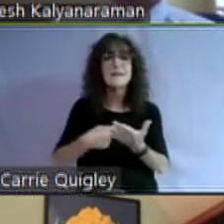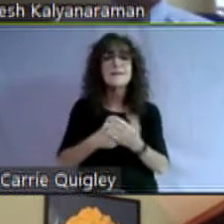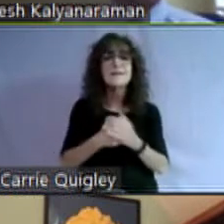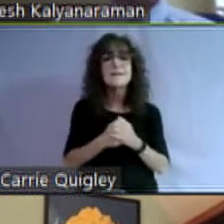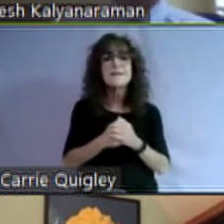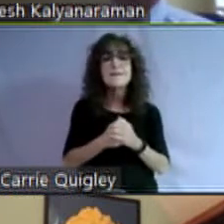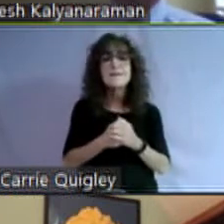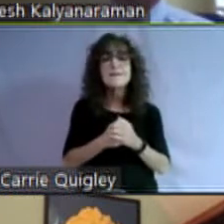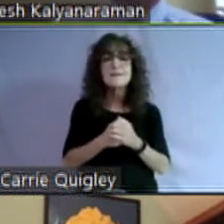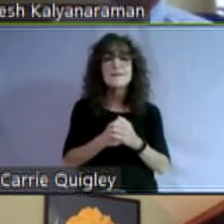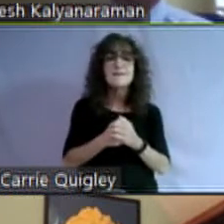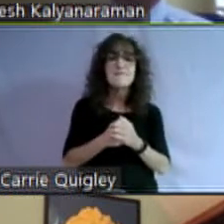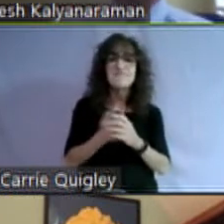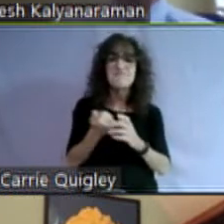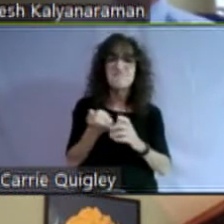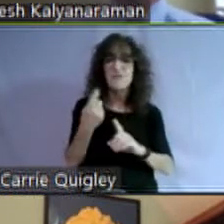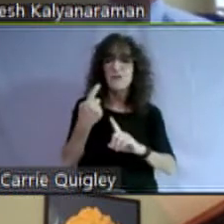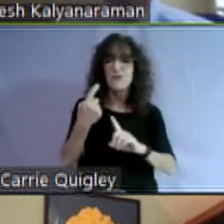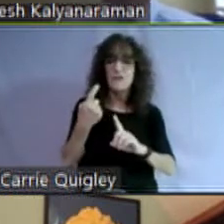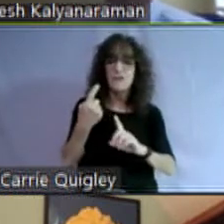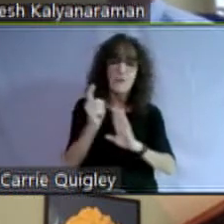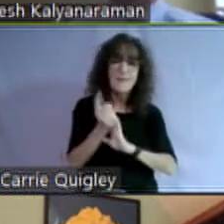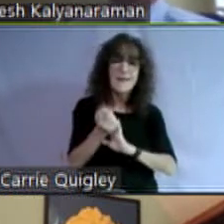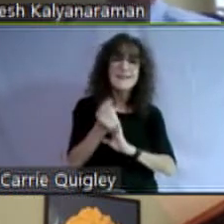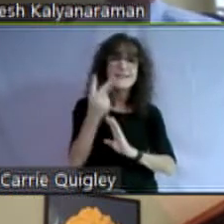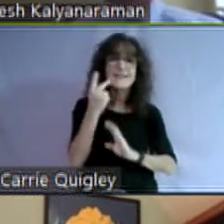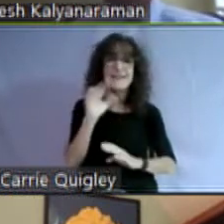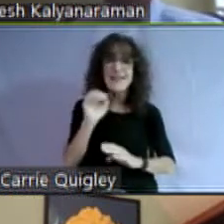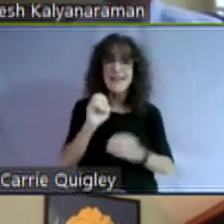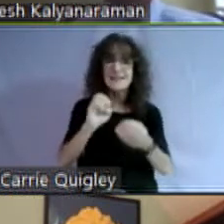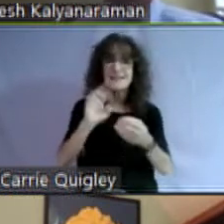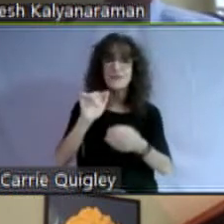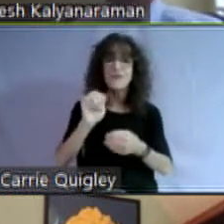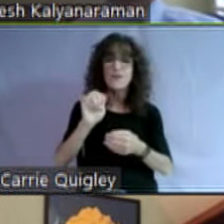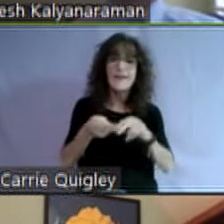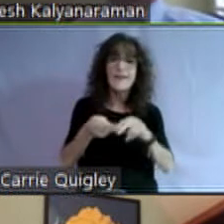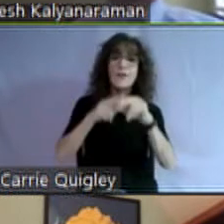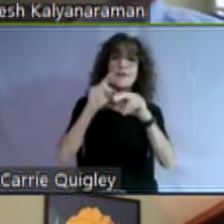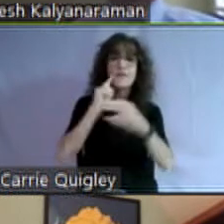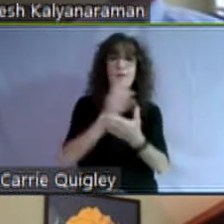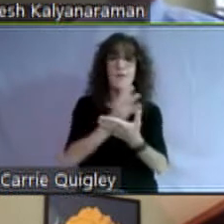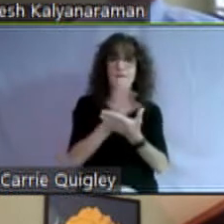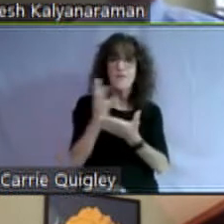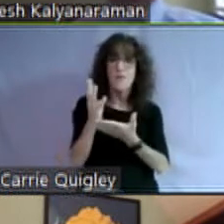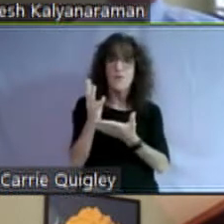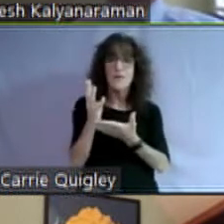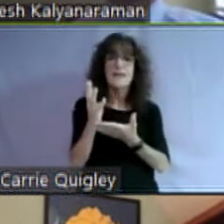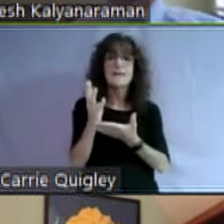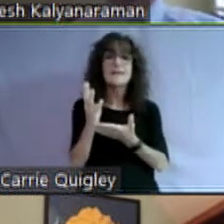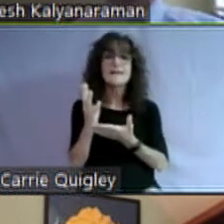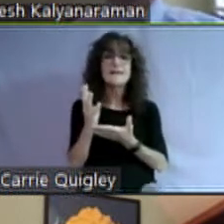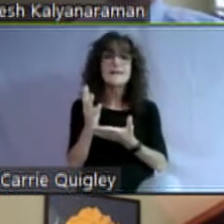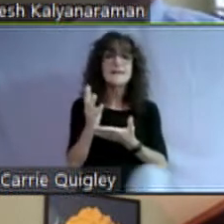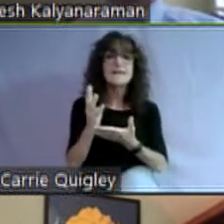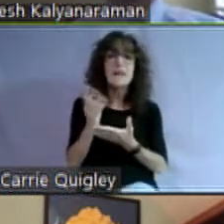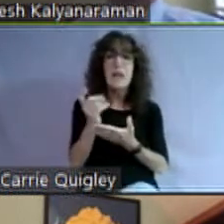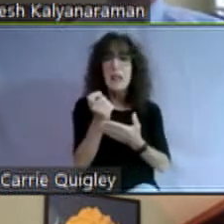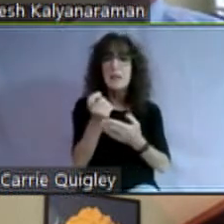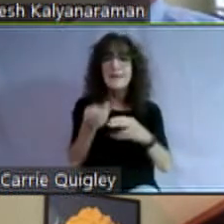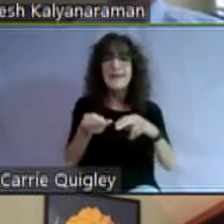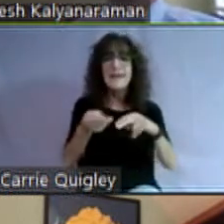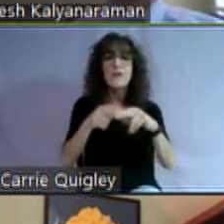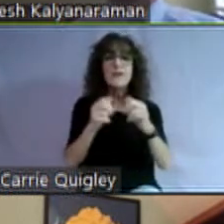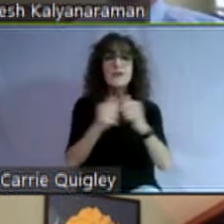talking about for the past couple of minutes. Seeing a case rate increasing for 4 weeks in our county, slight increase